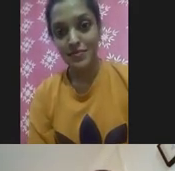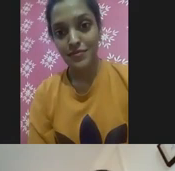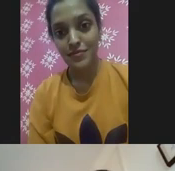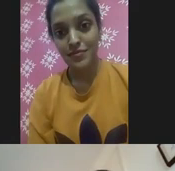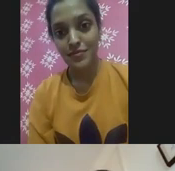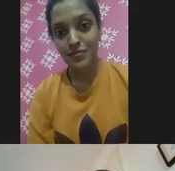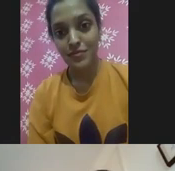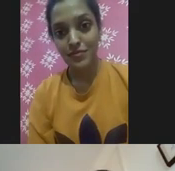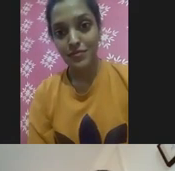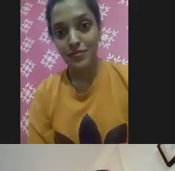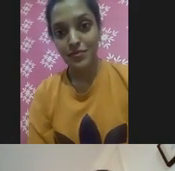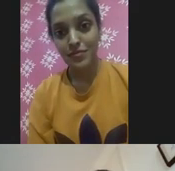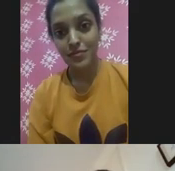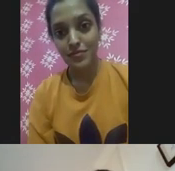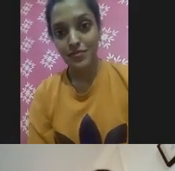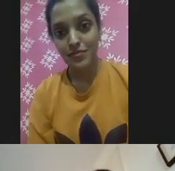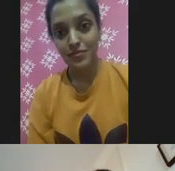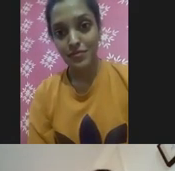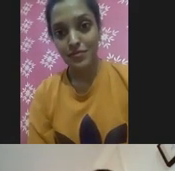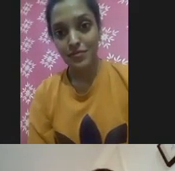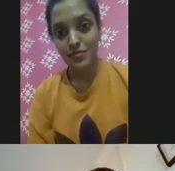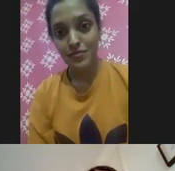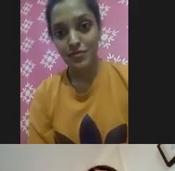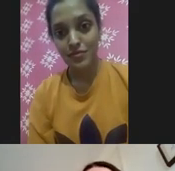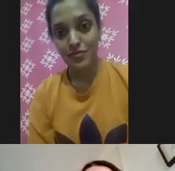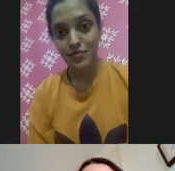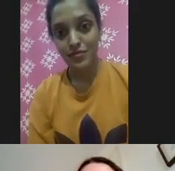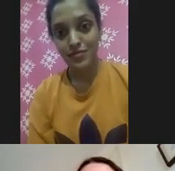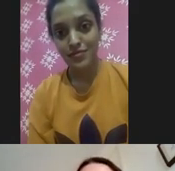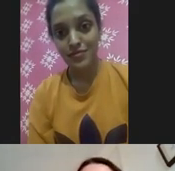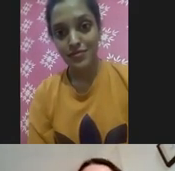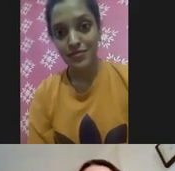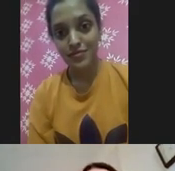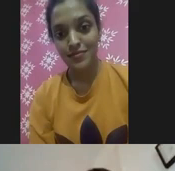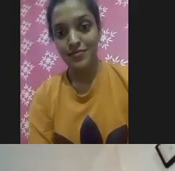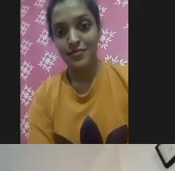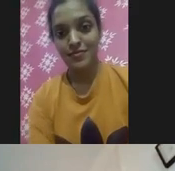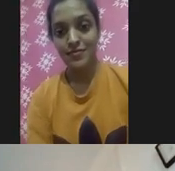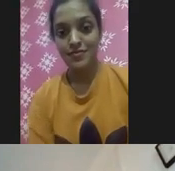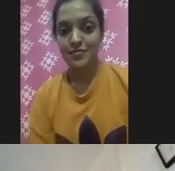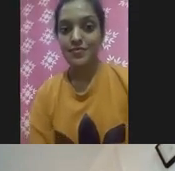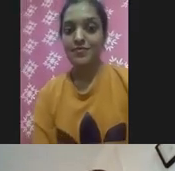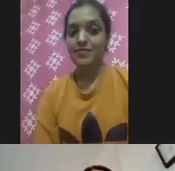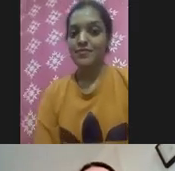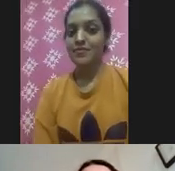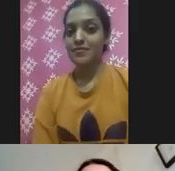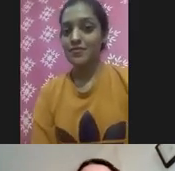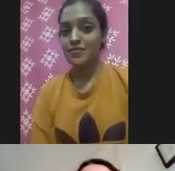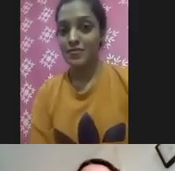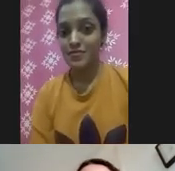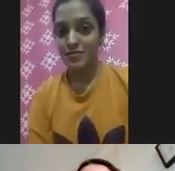contact point had succeeded and the other times not. Yes. Thank you very much. So I will now